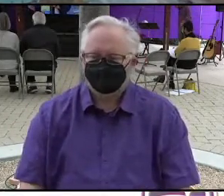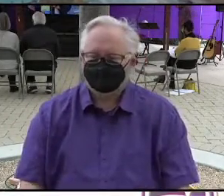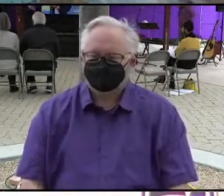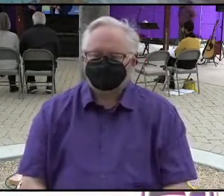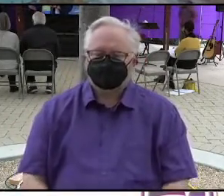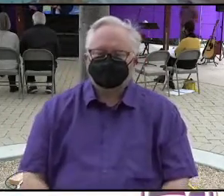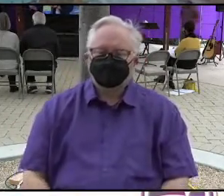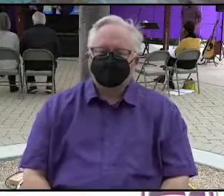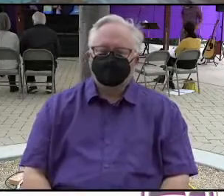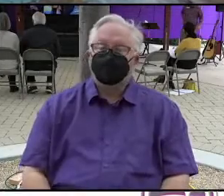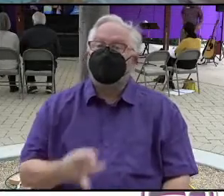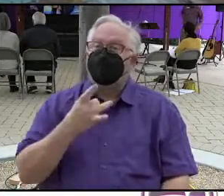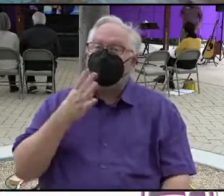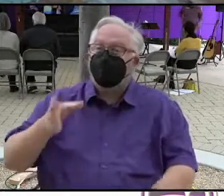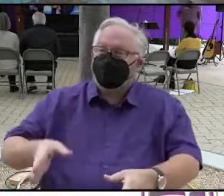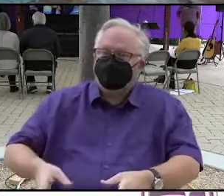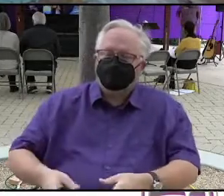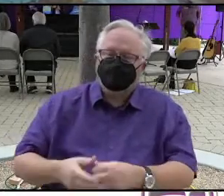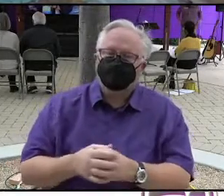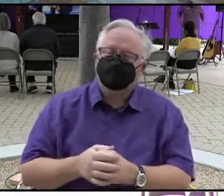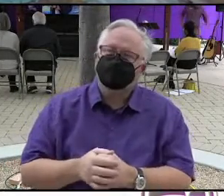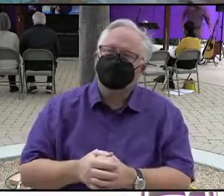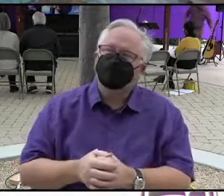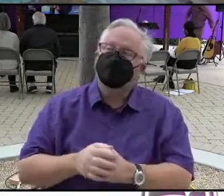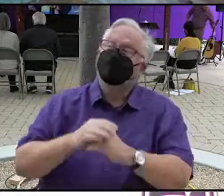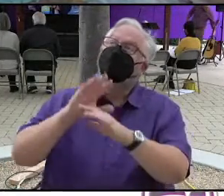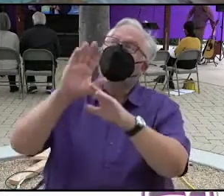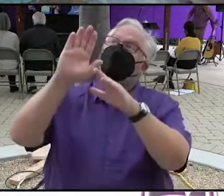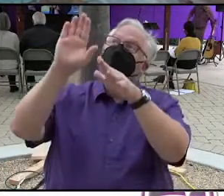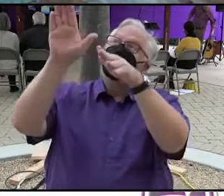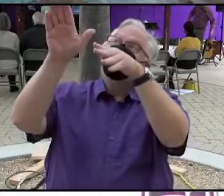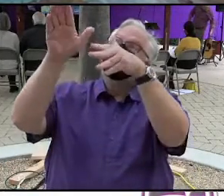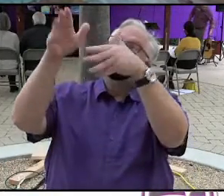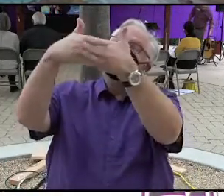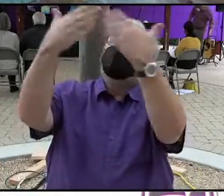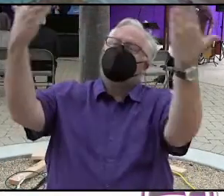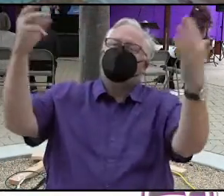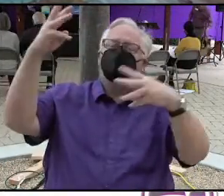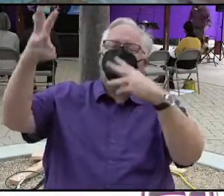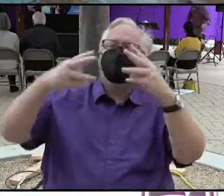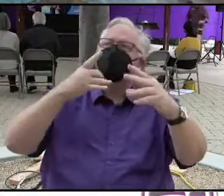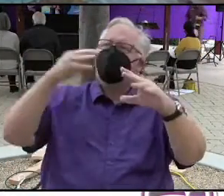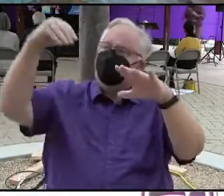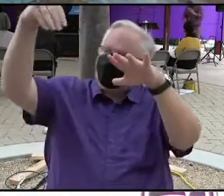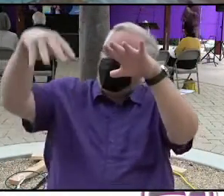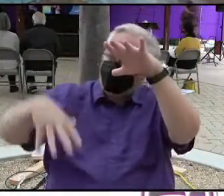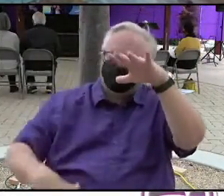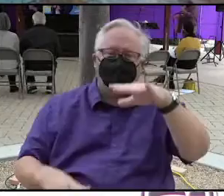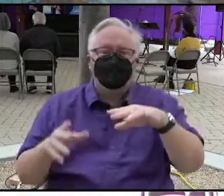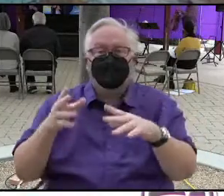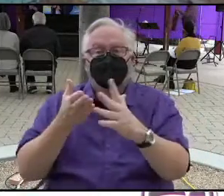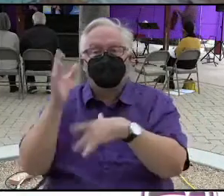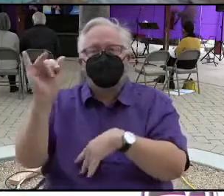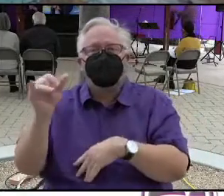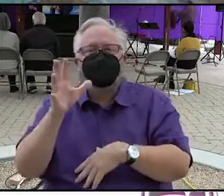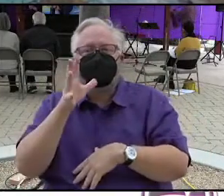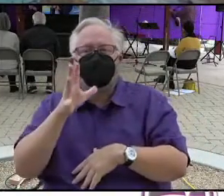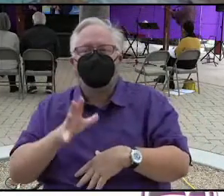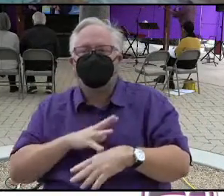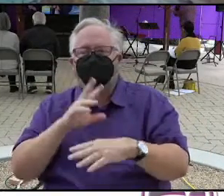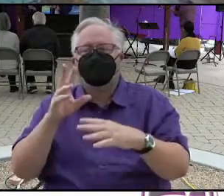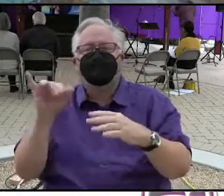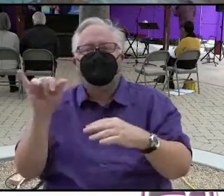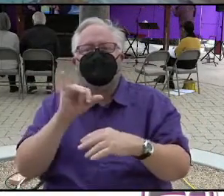A column of light streamed from a hole in the sky world, and through it she fell like a maple seed, pirouetting on